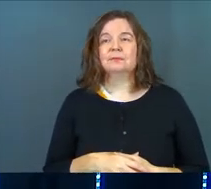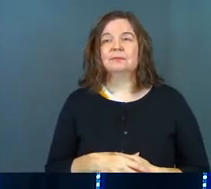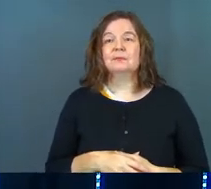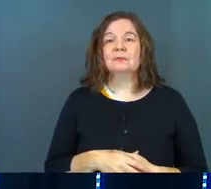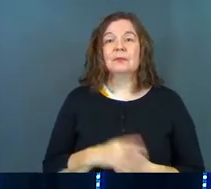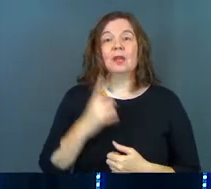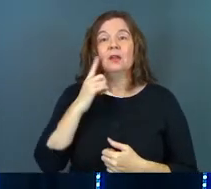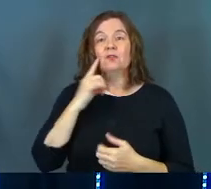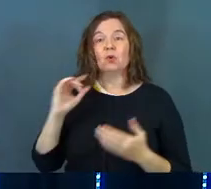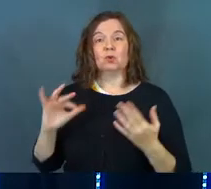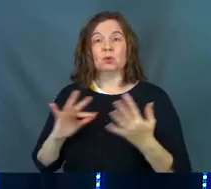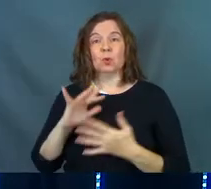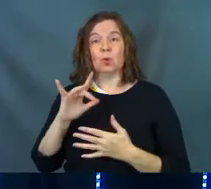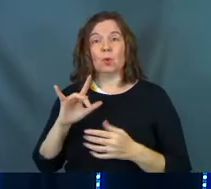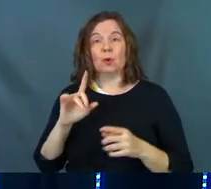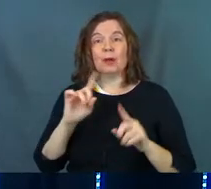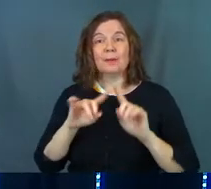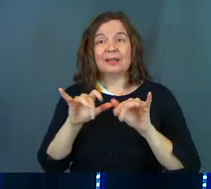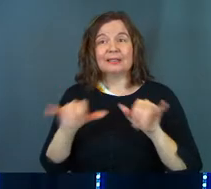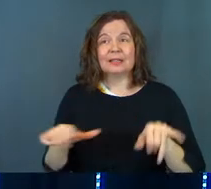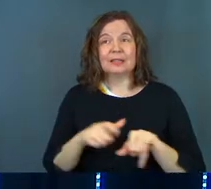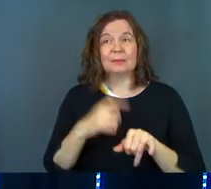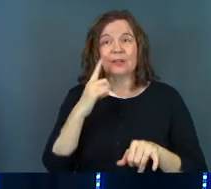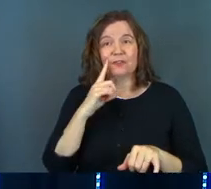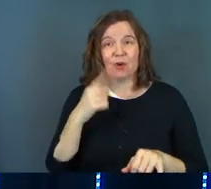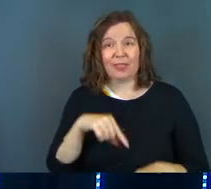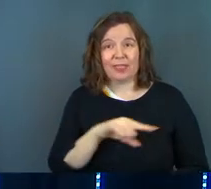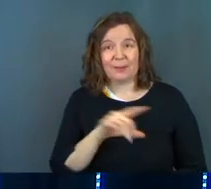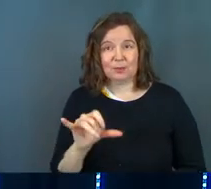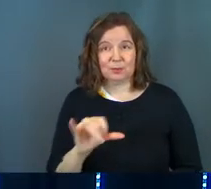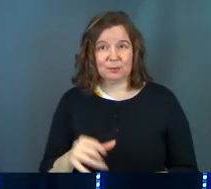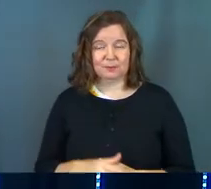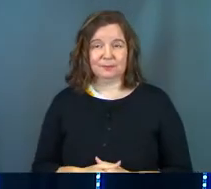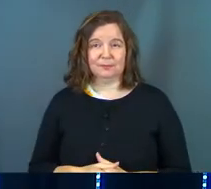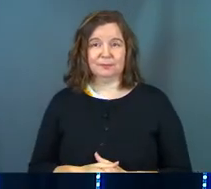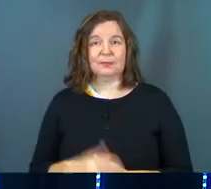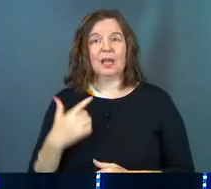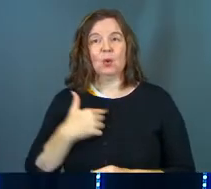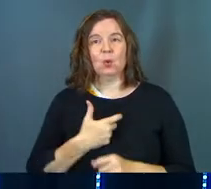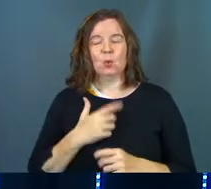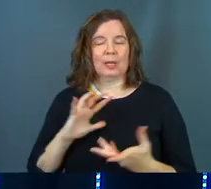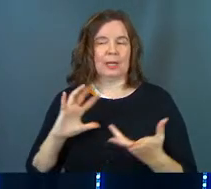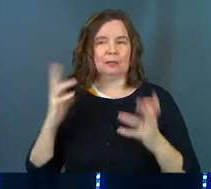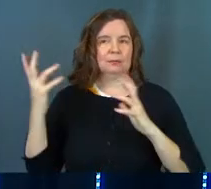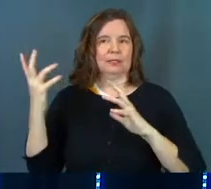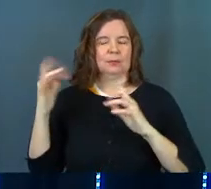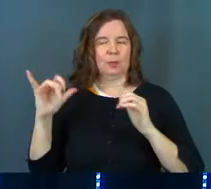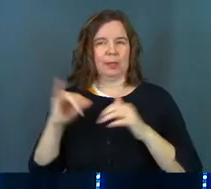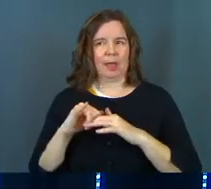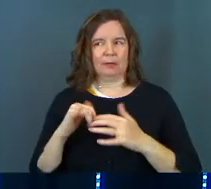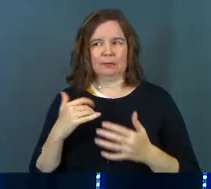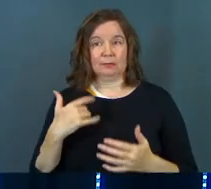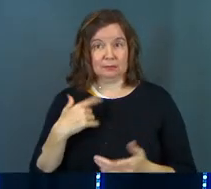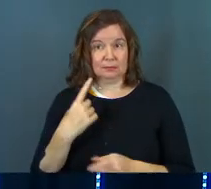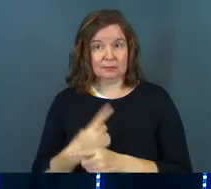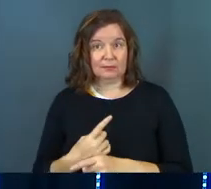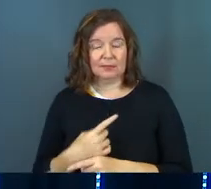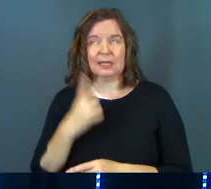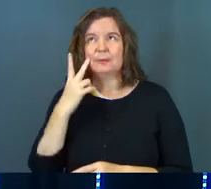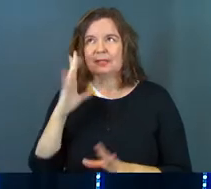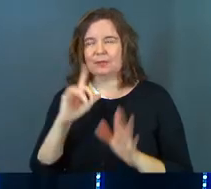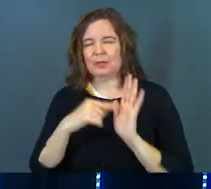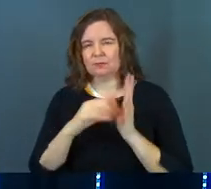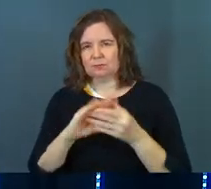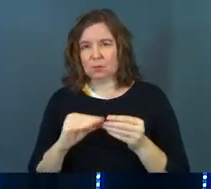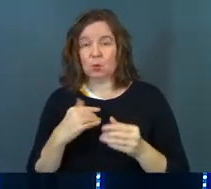And it will be for his glory, but it'll simultaneously be for them. And we get mixed up with that, don't we? Let's see if